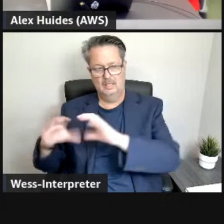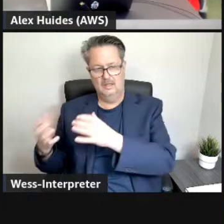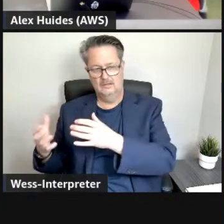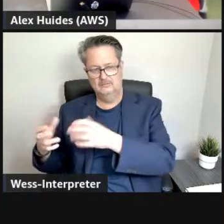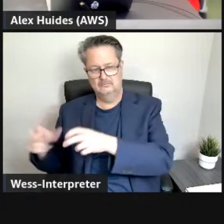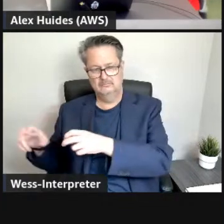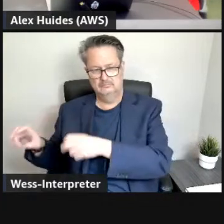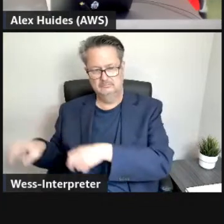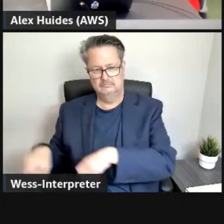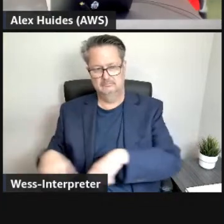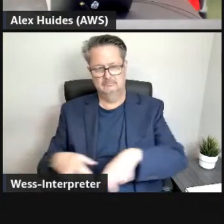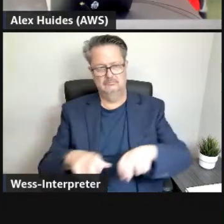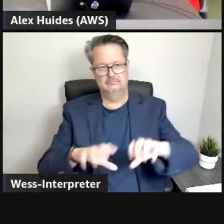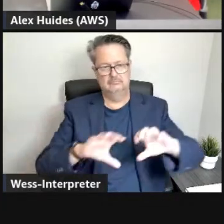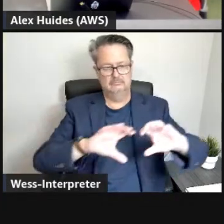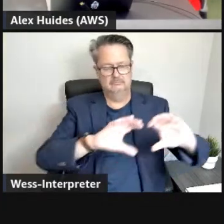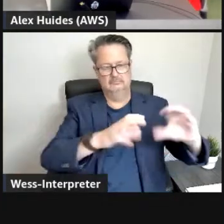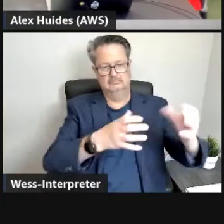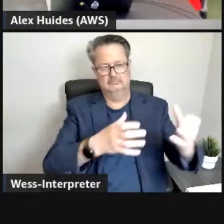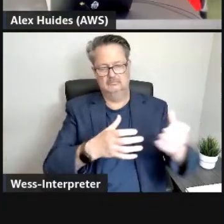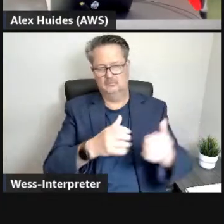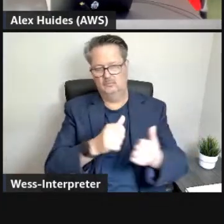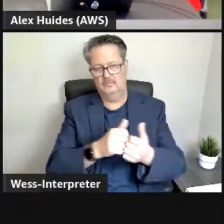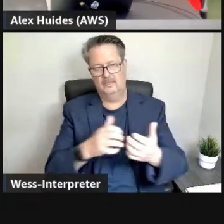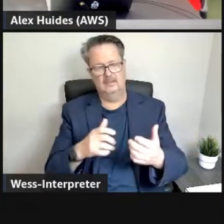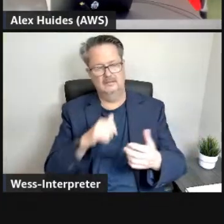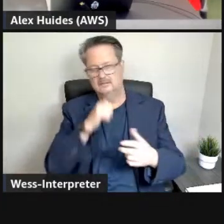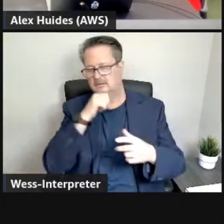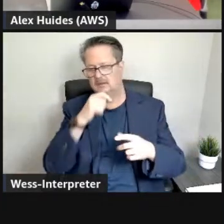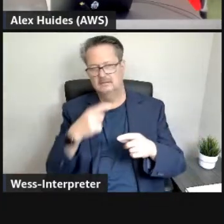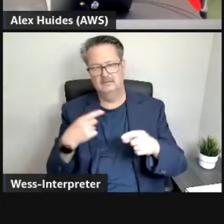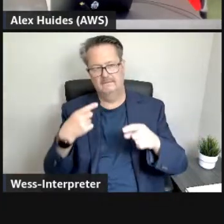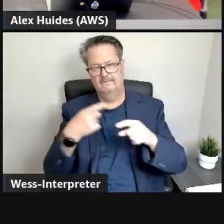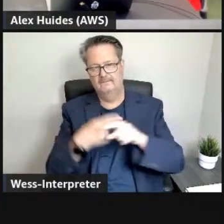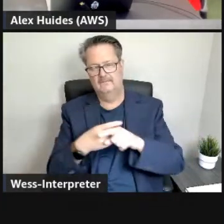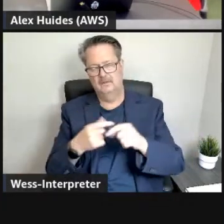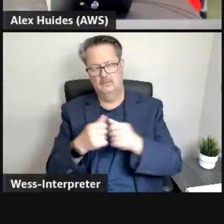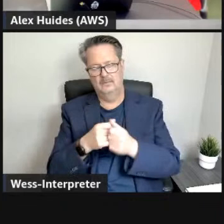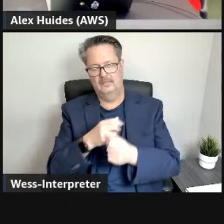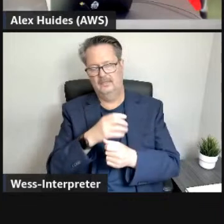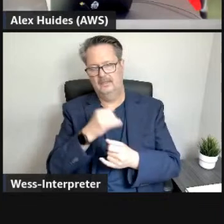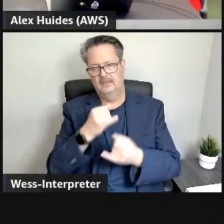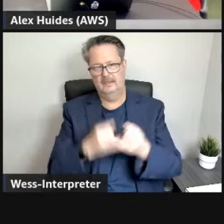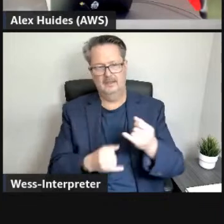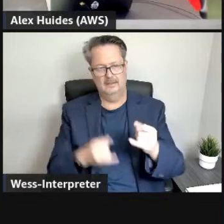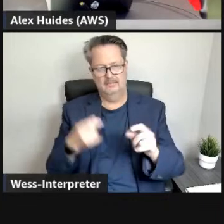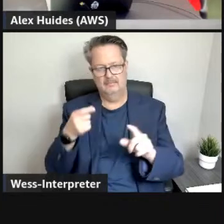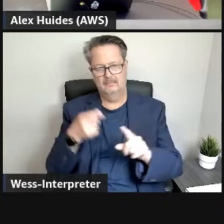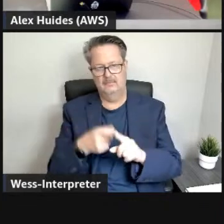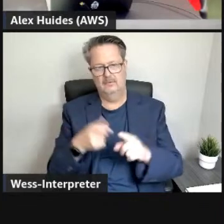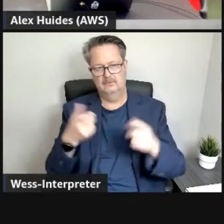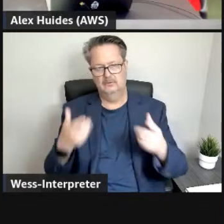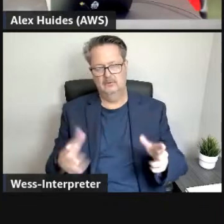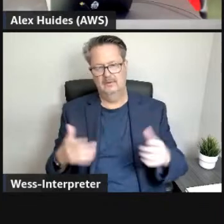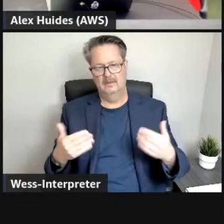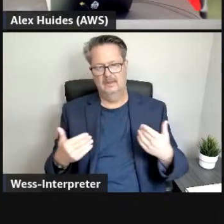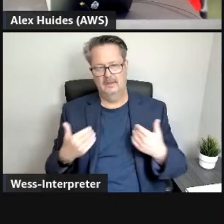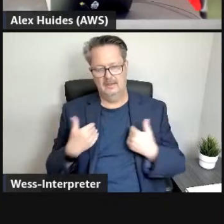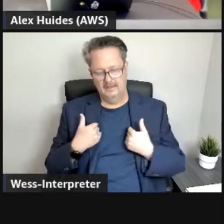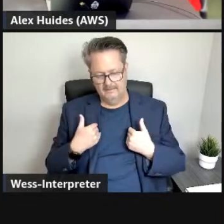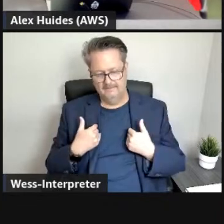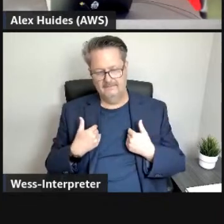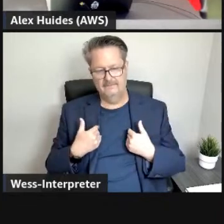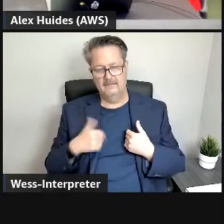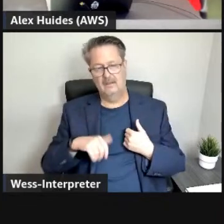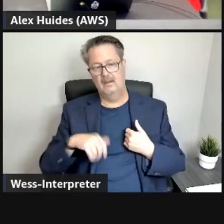natively without having to worry about that. And it doesn't conflict with the endpoints that you have already existing in cluster, because those are simply other